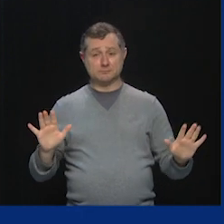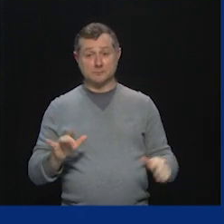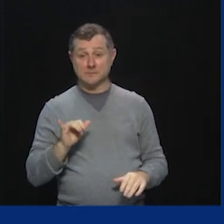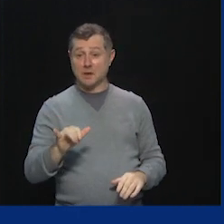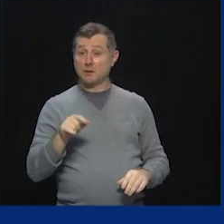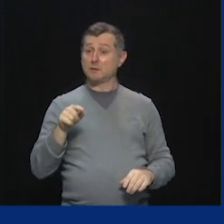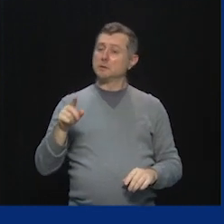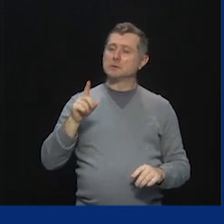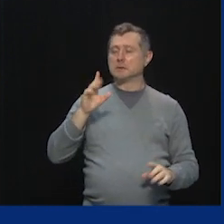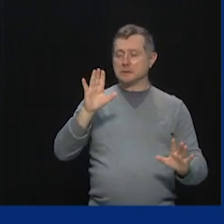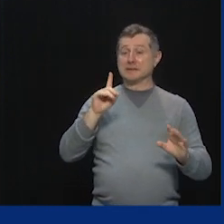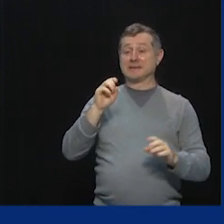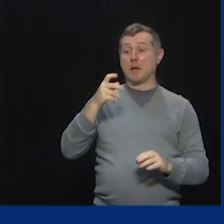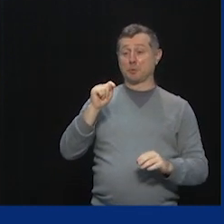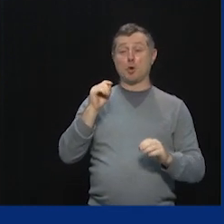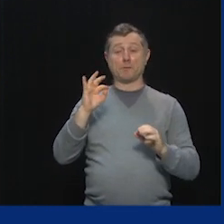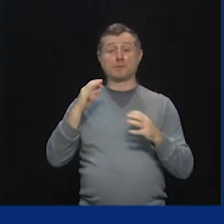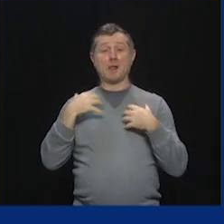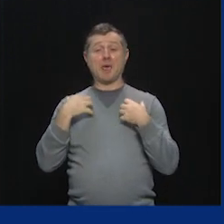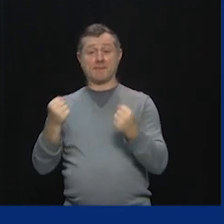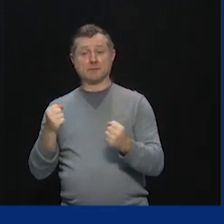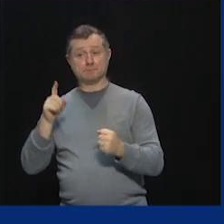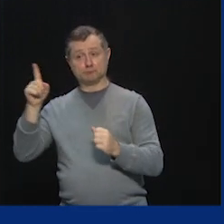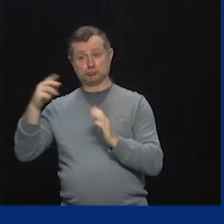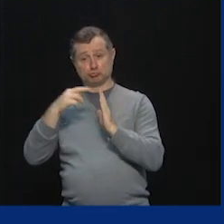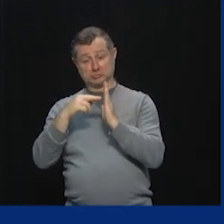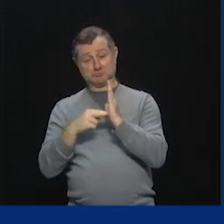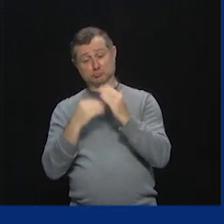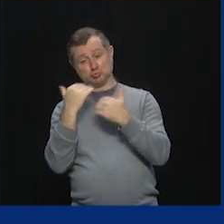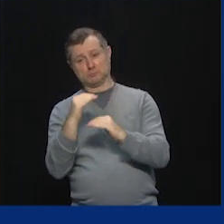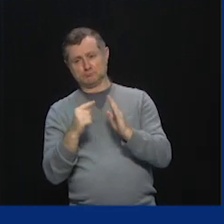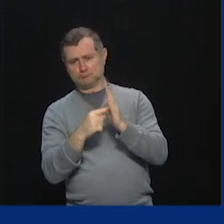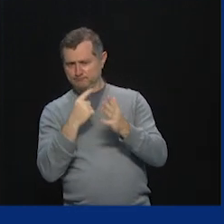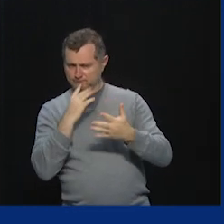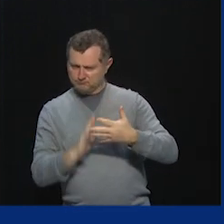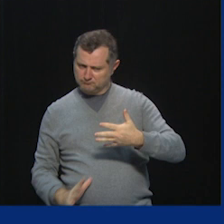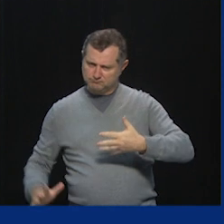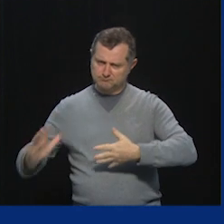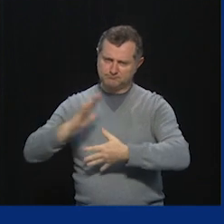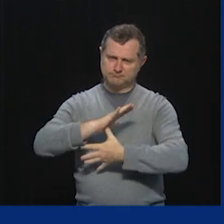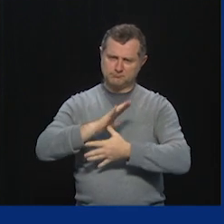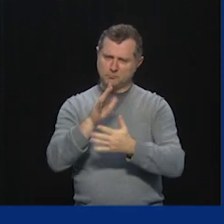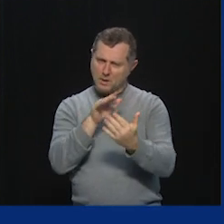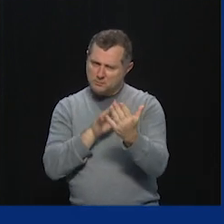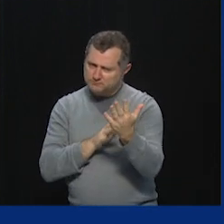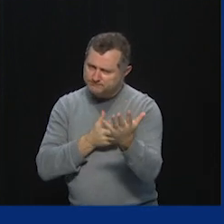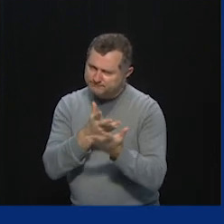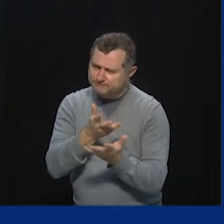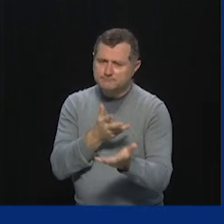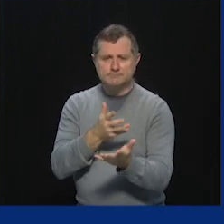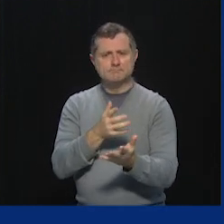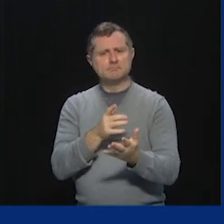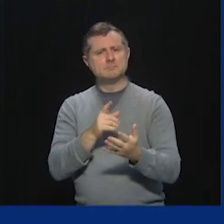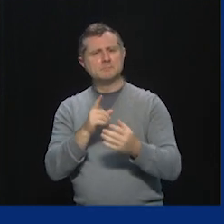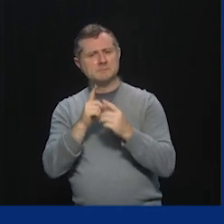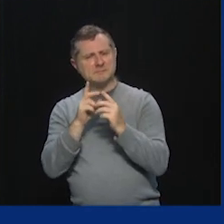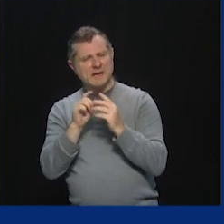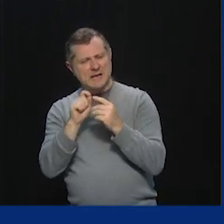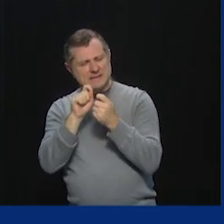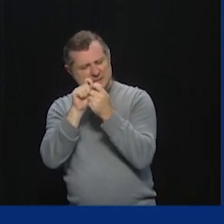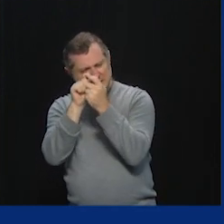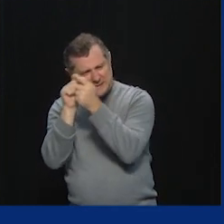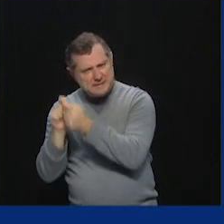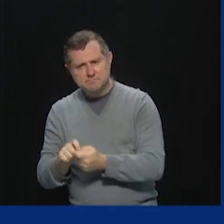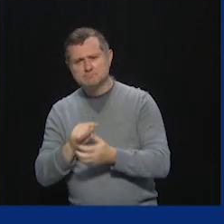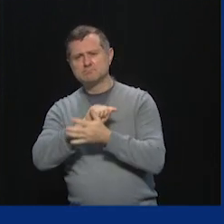We are prioritizing in-person learning. We have very detailed recommendations for the school districts to execute on physical distancing